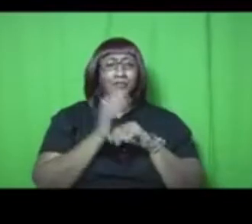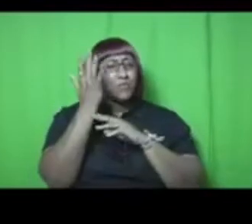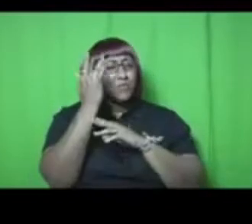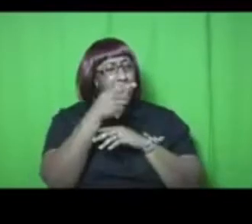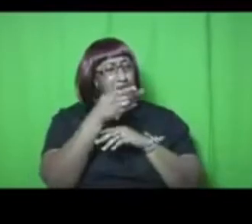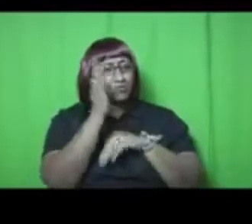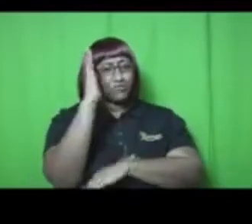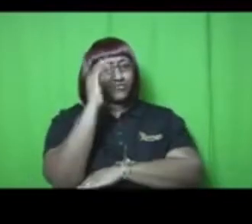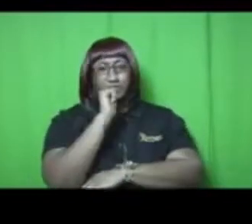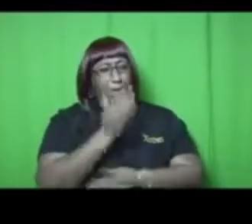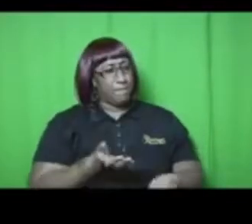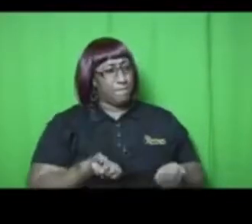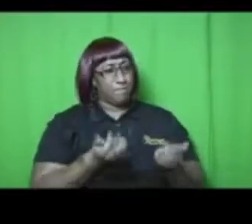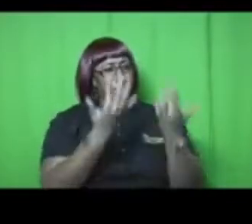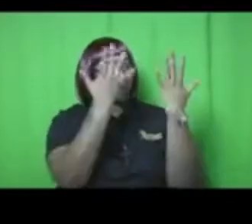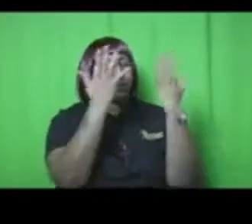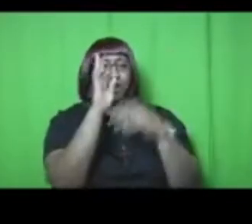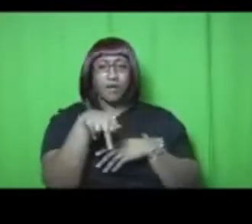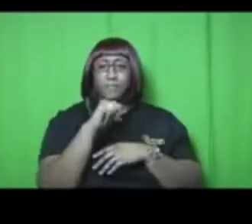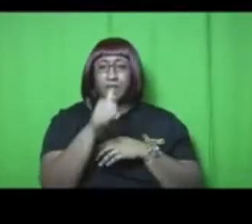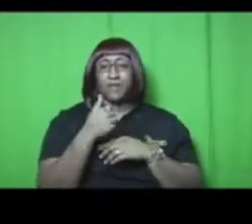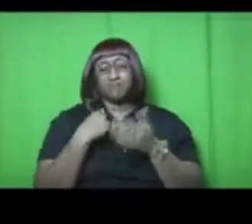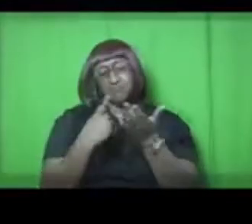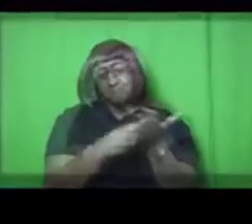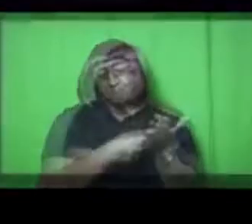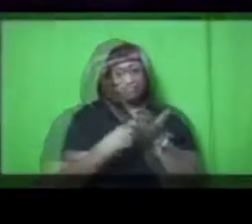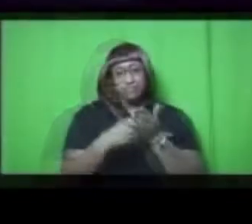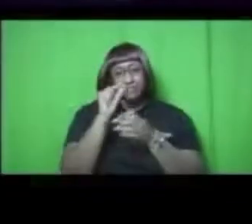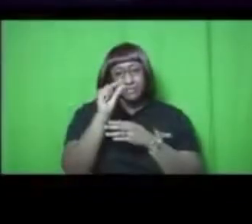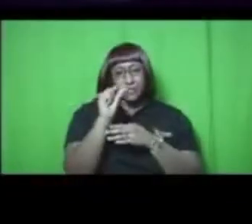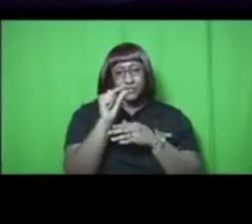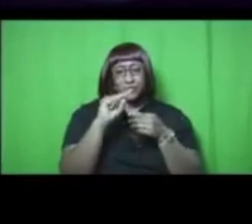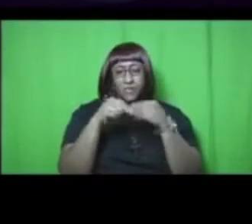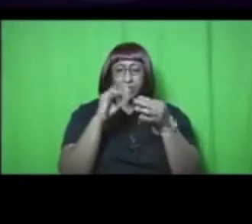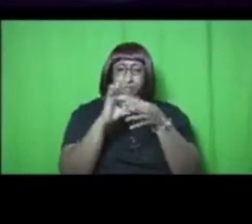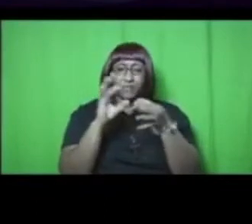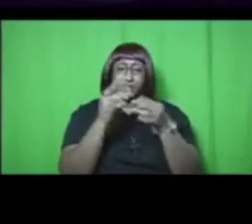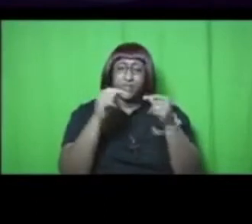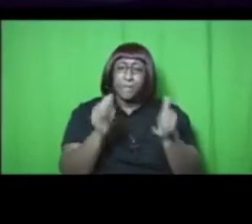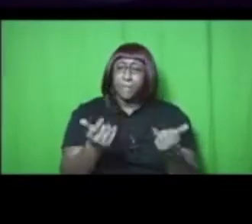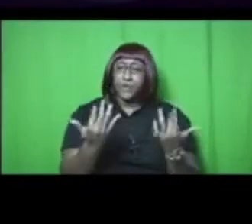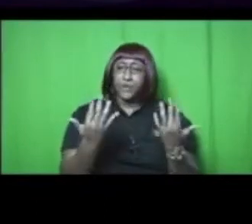bush burn up? I just want to talk a little bit from the subject, the burning.